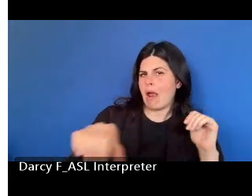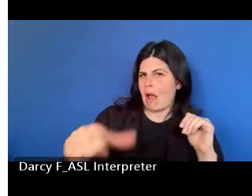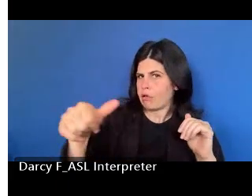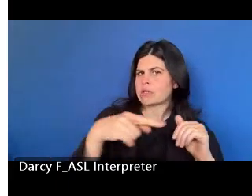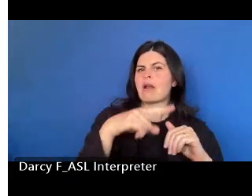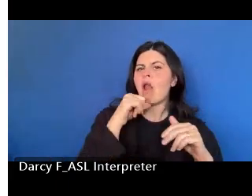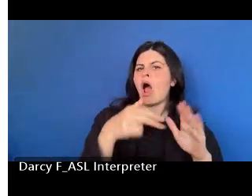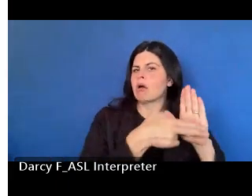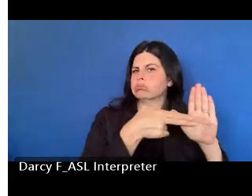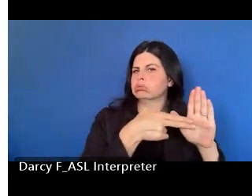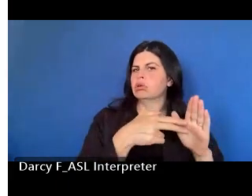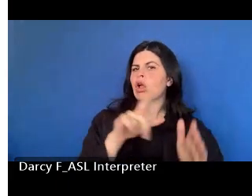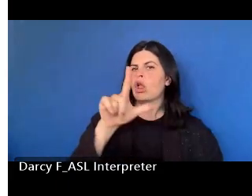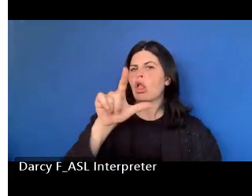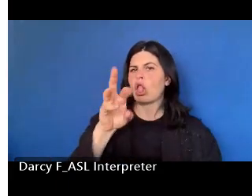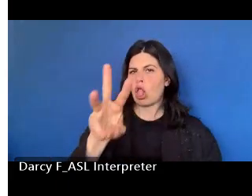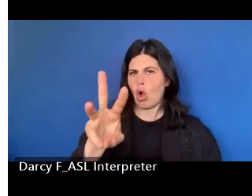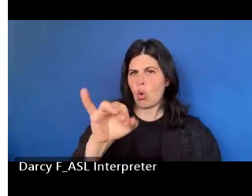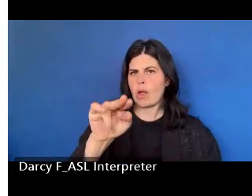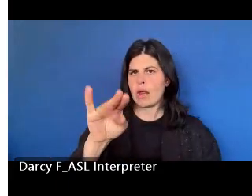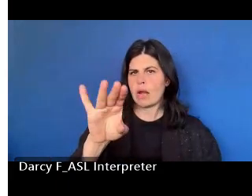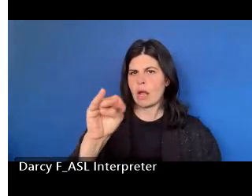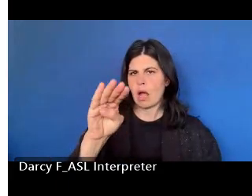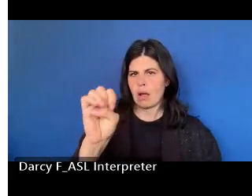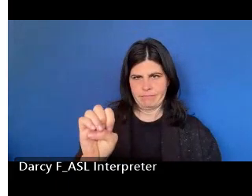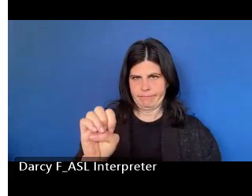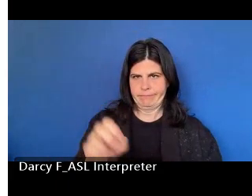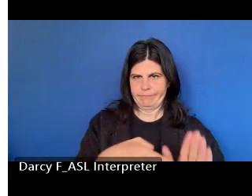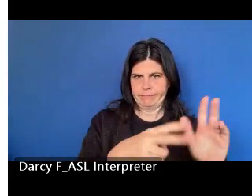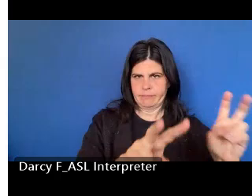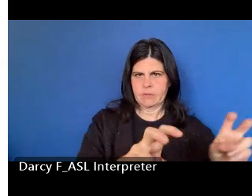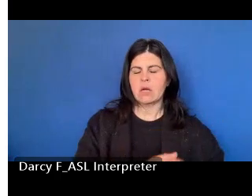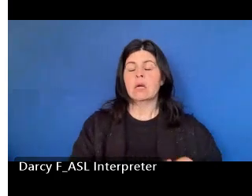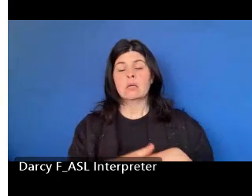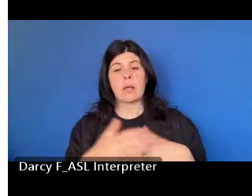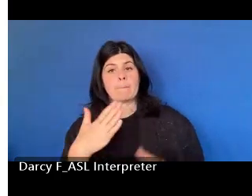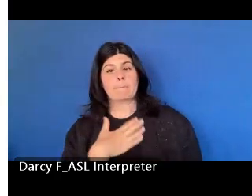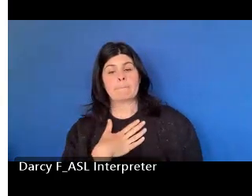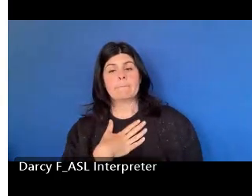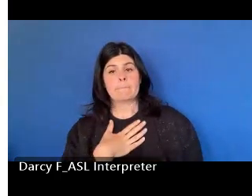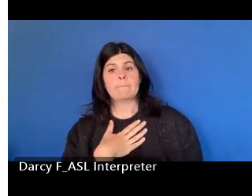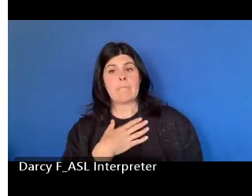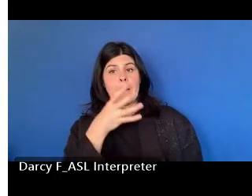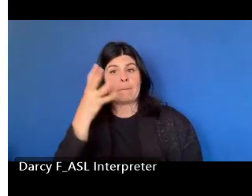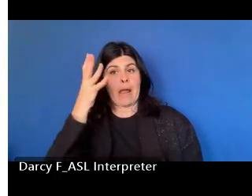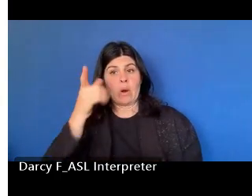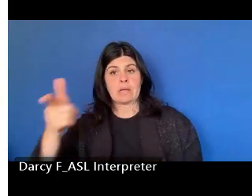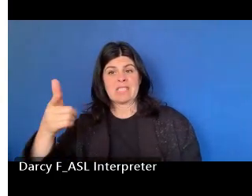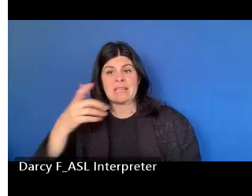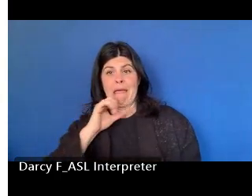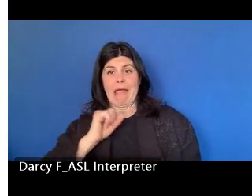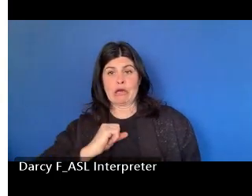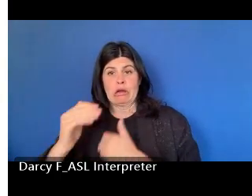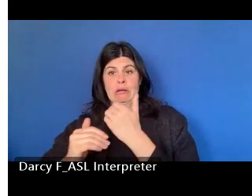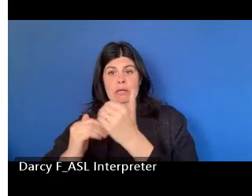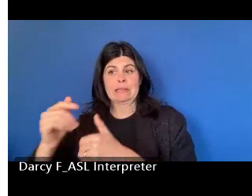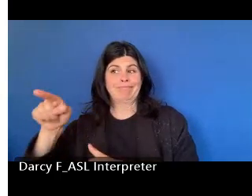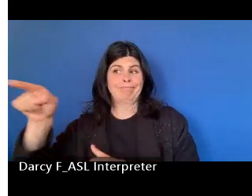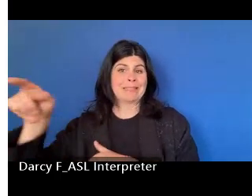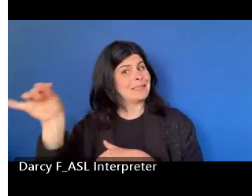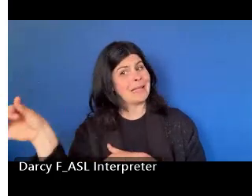arena. So, I have aging parents on my street, down the street from me. So I would,